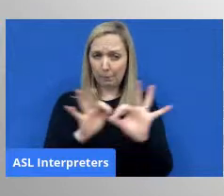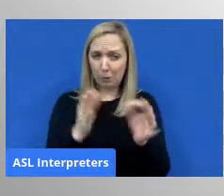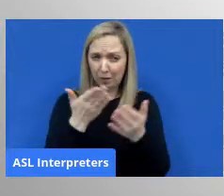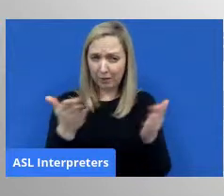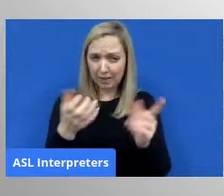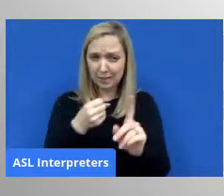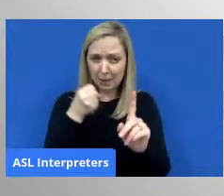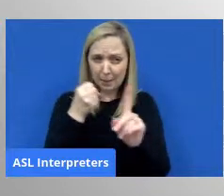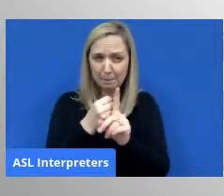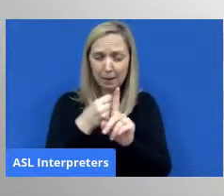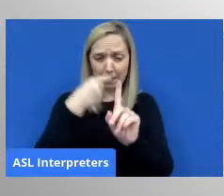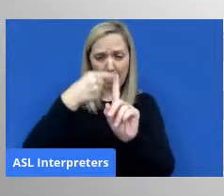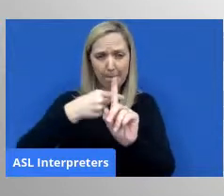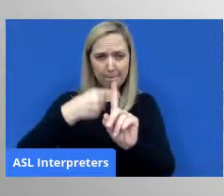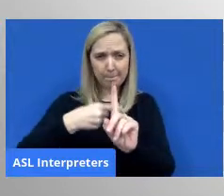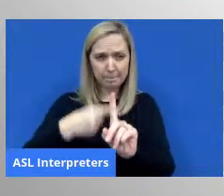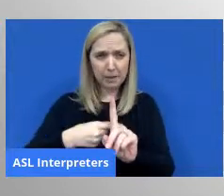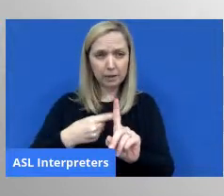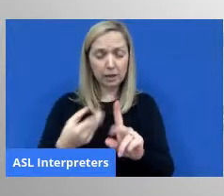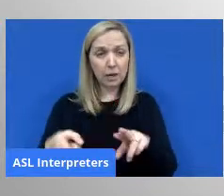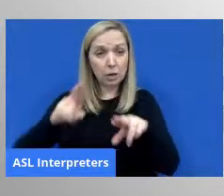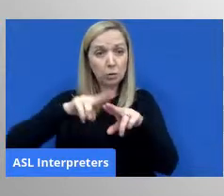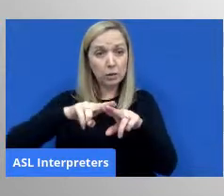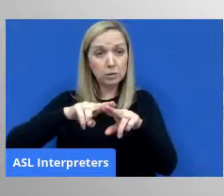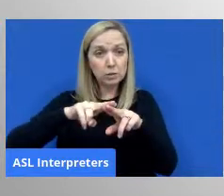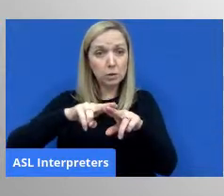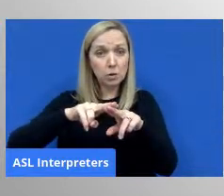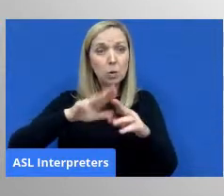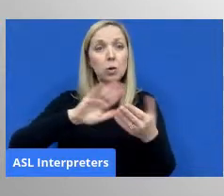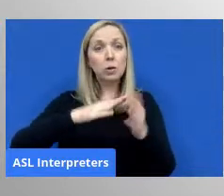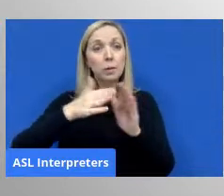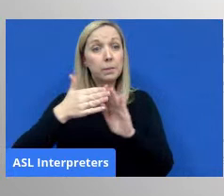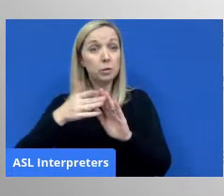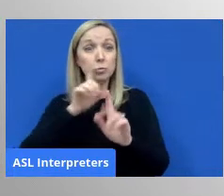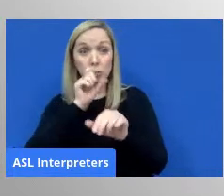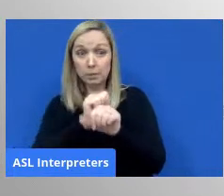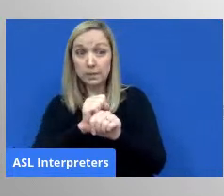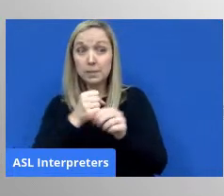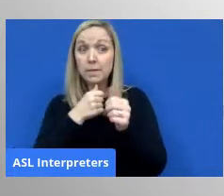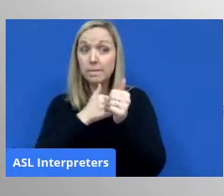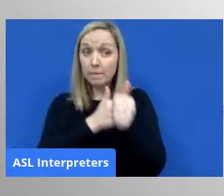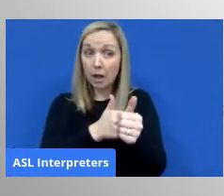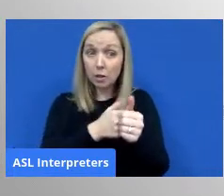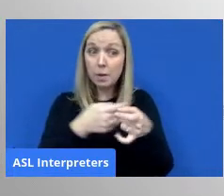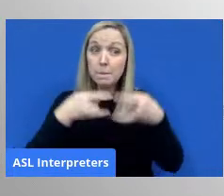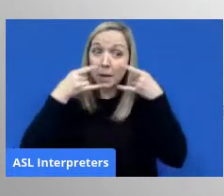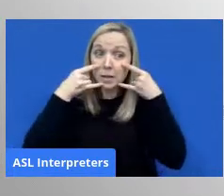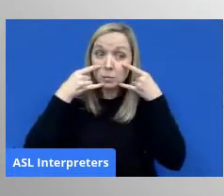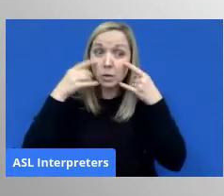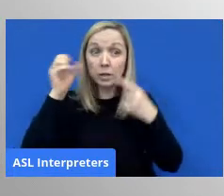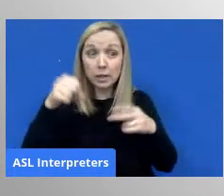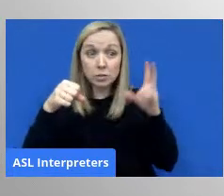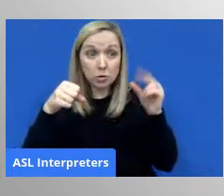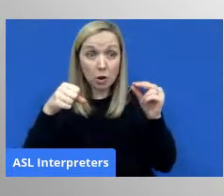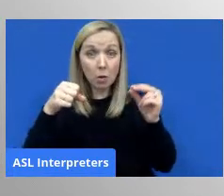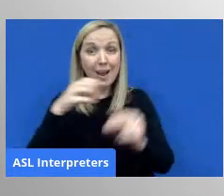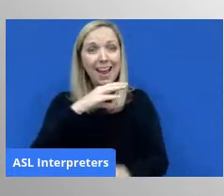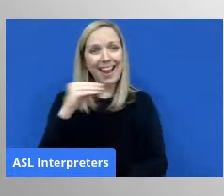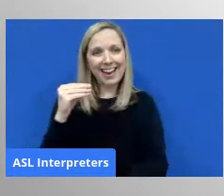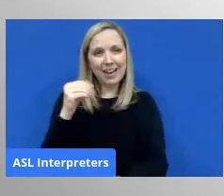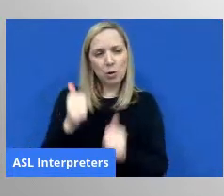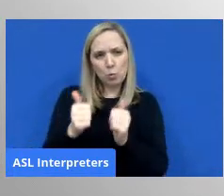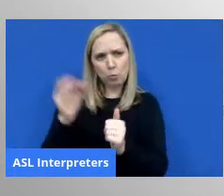in COVID-19 cases was a community's adherence to mask wearing and what percentage of the community voted for Donald